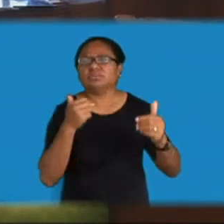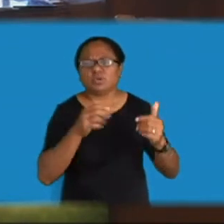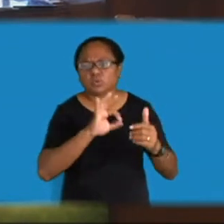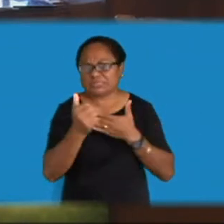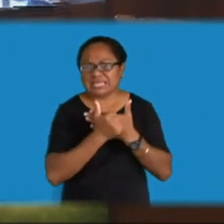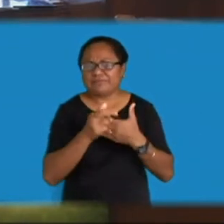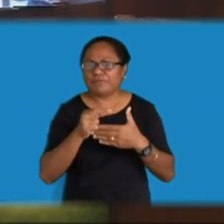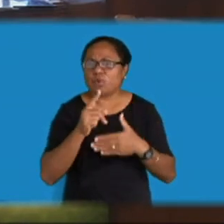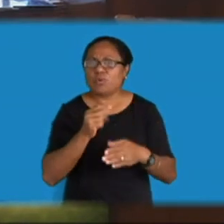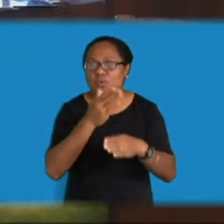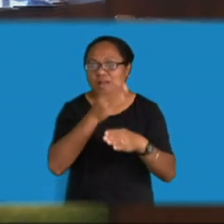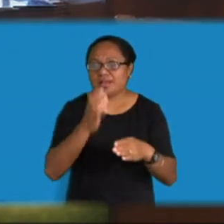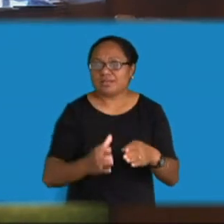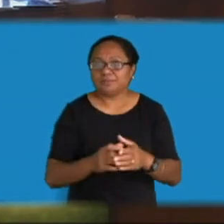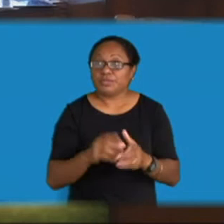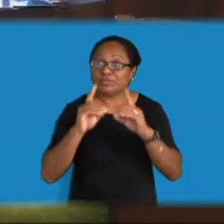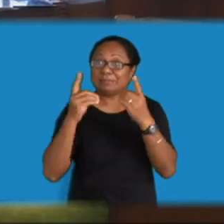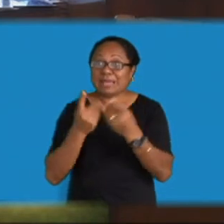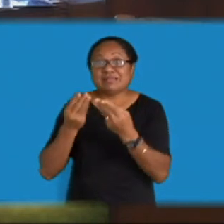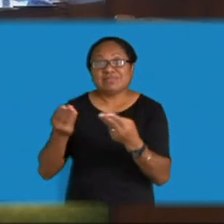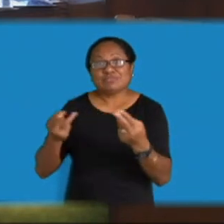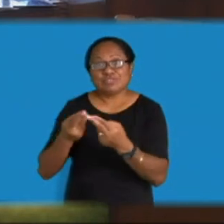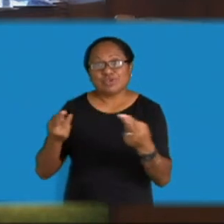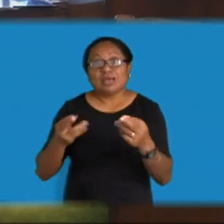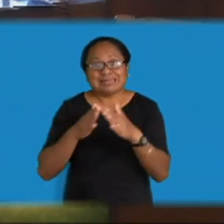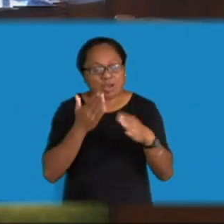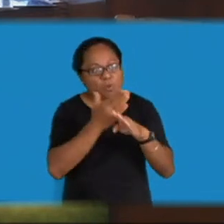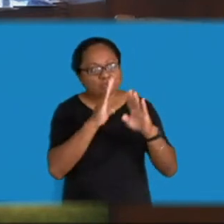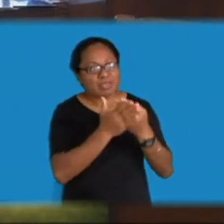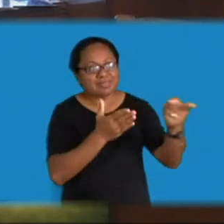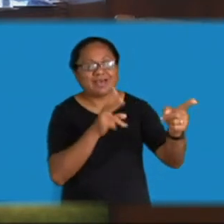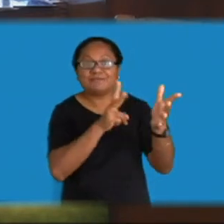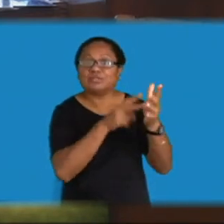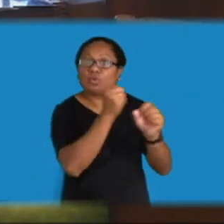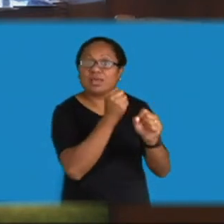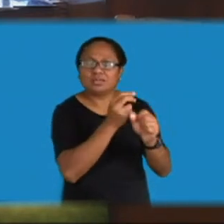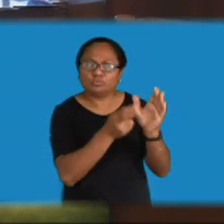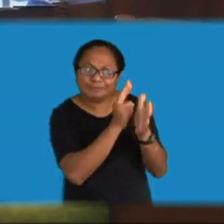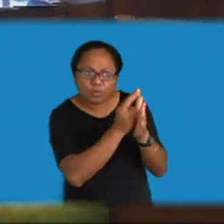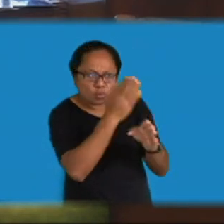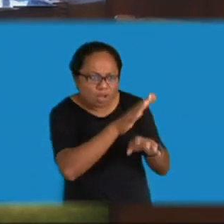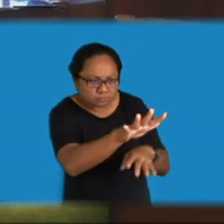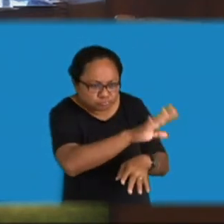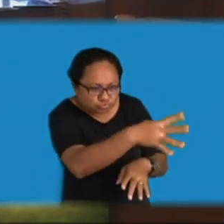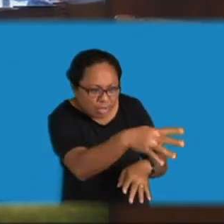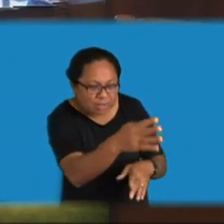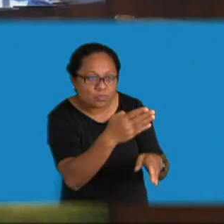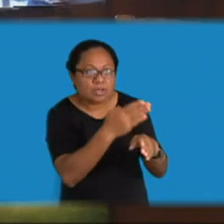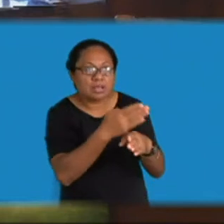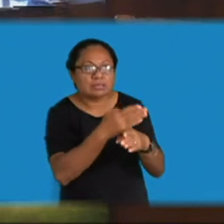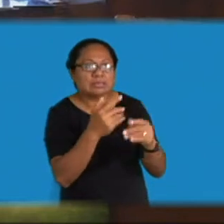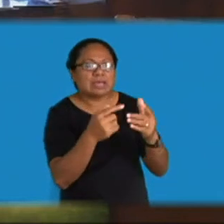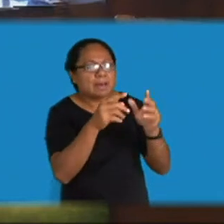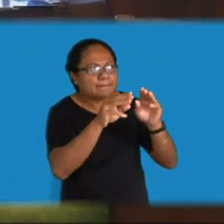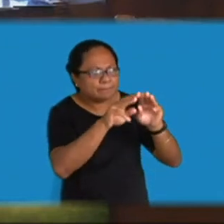the Department of Mineral Resources is working with Vatukola Gold Mine to review the work area, re-entry procedure, and mine